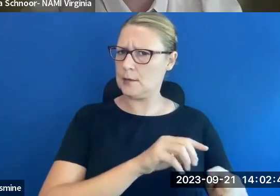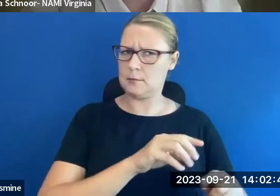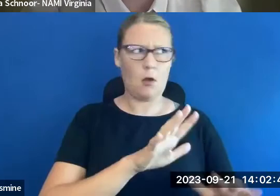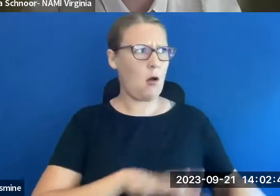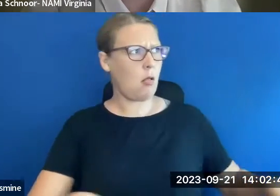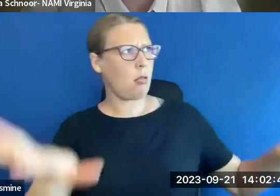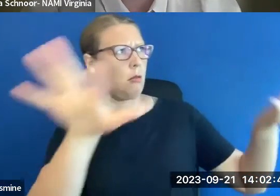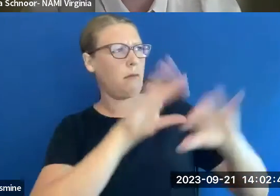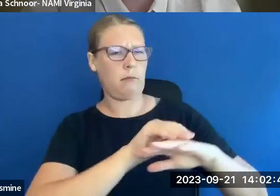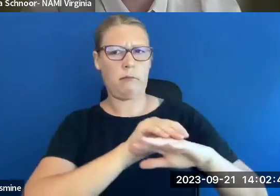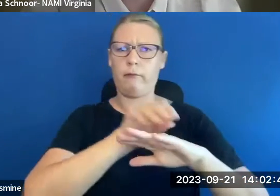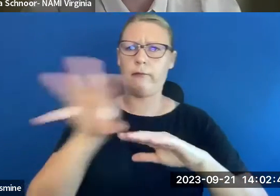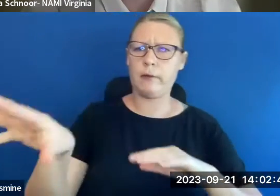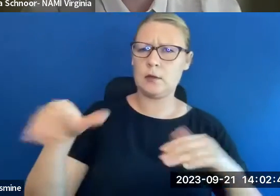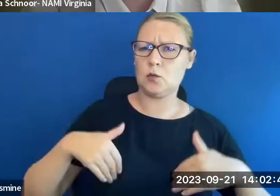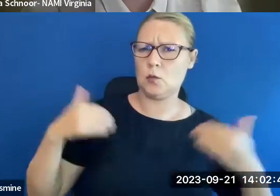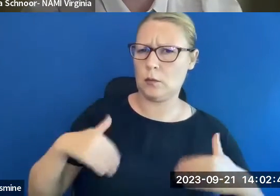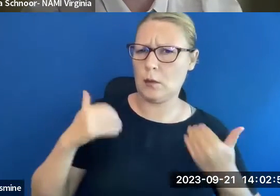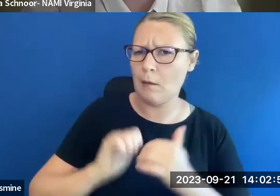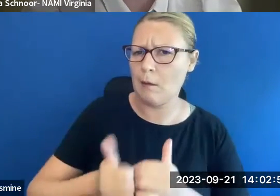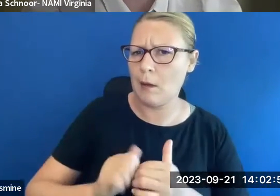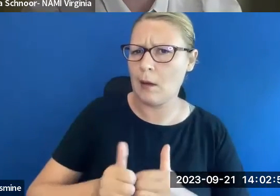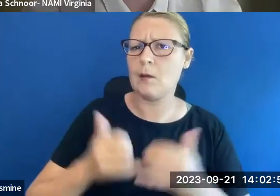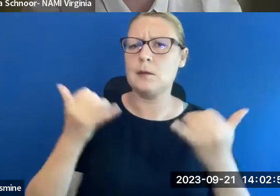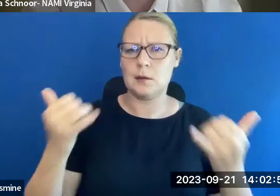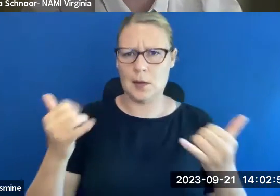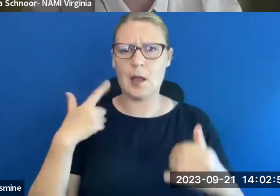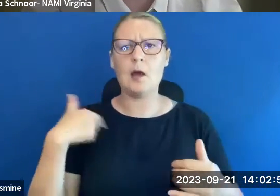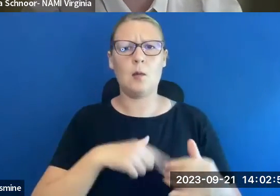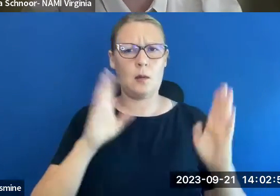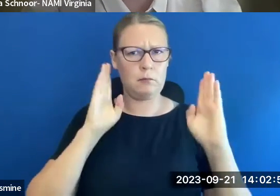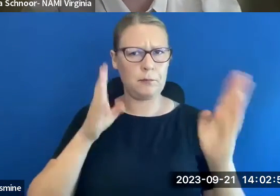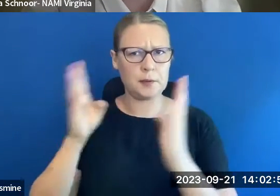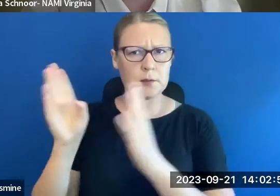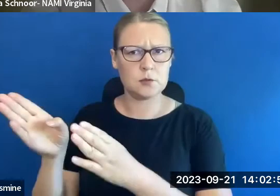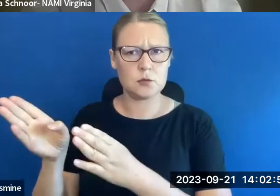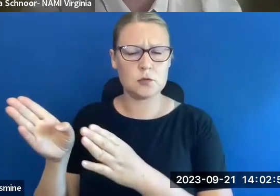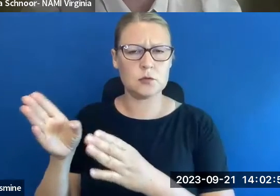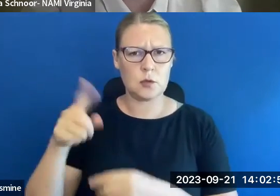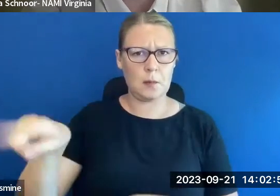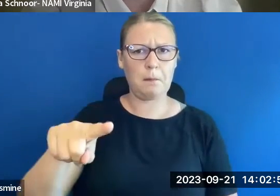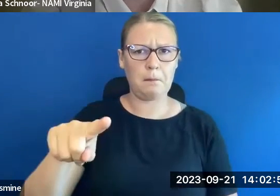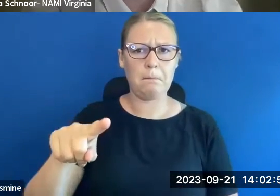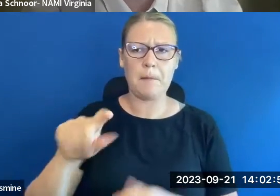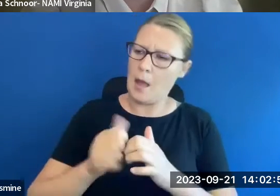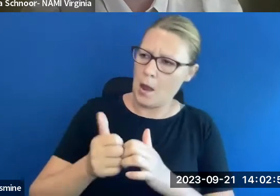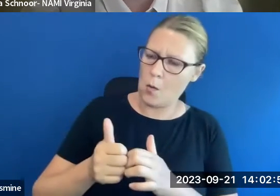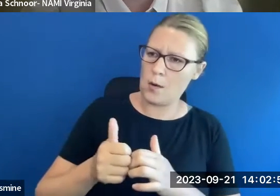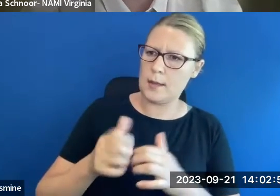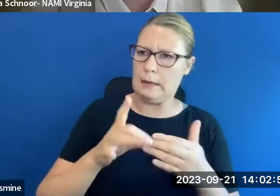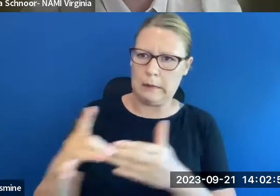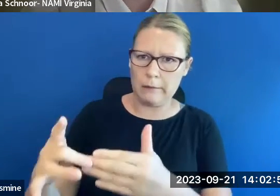can exacerbate how they are negotiating social situations,